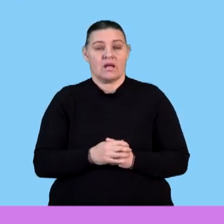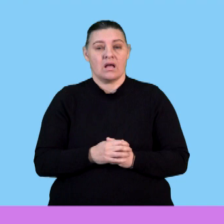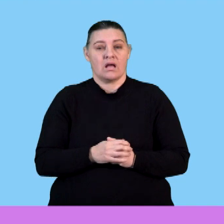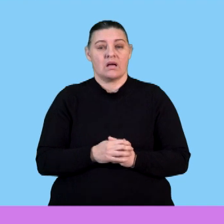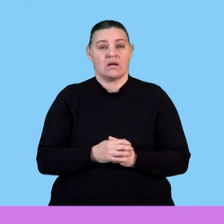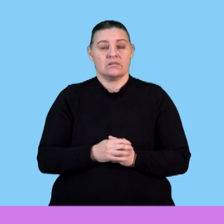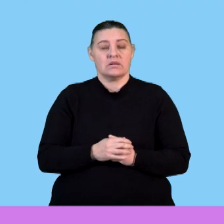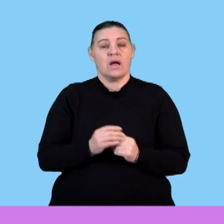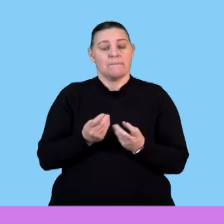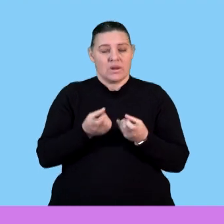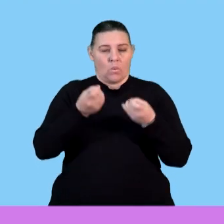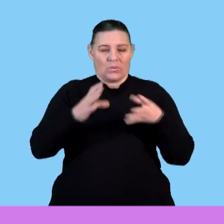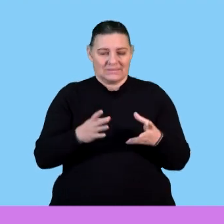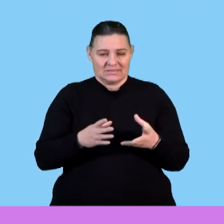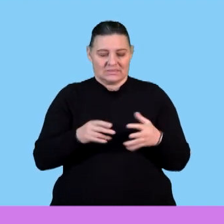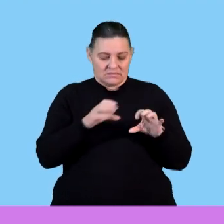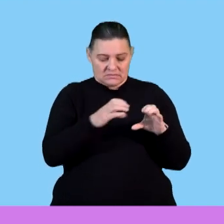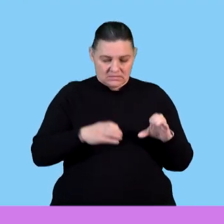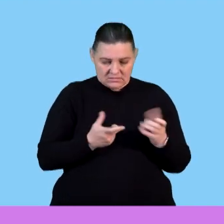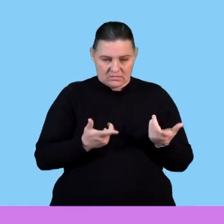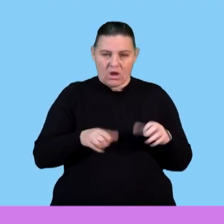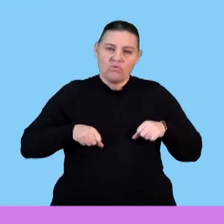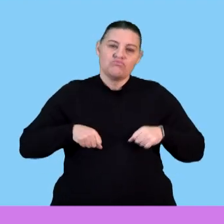Nice. We've got this. Well done. Let's carry on.